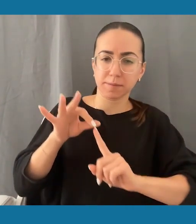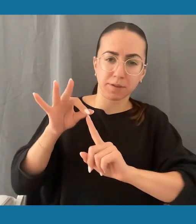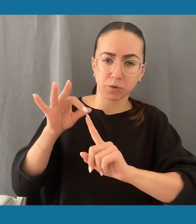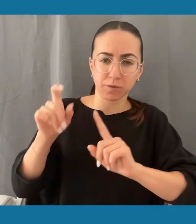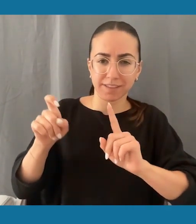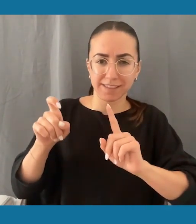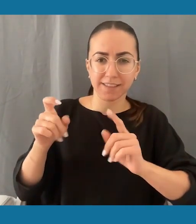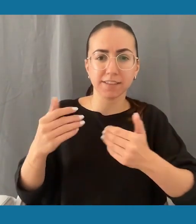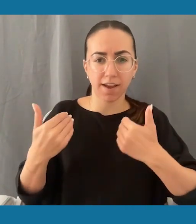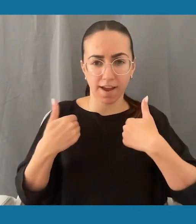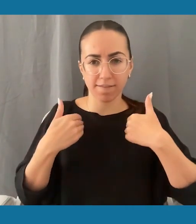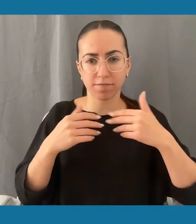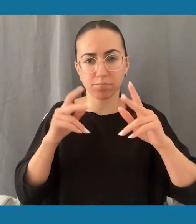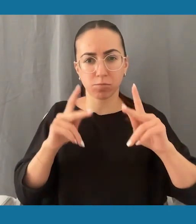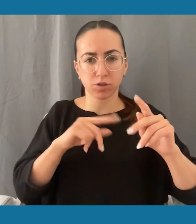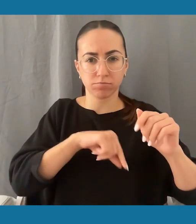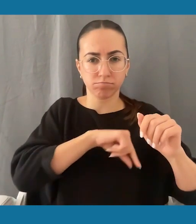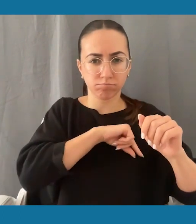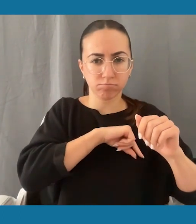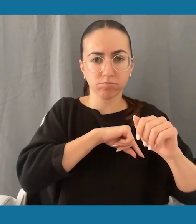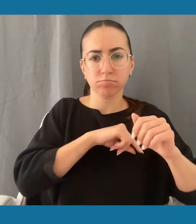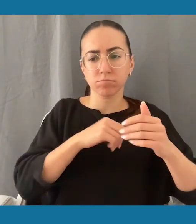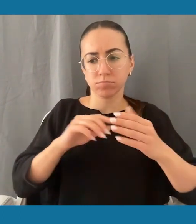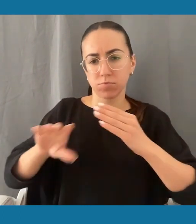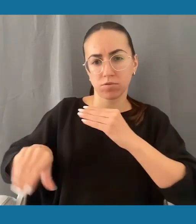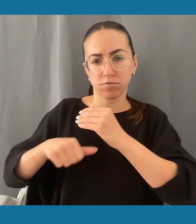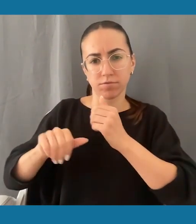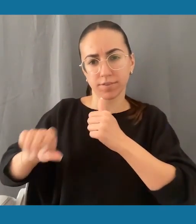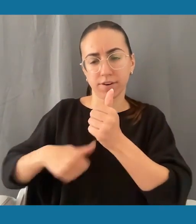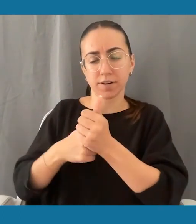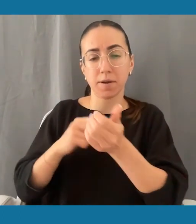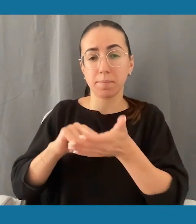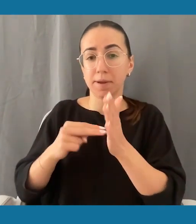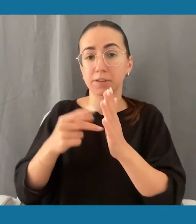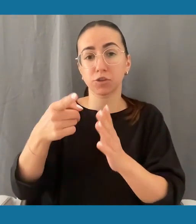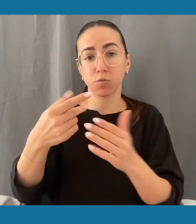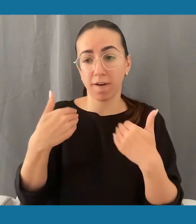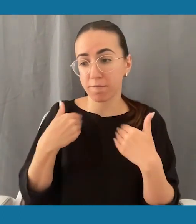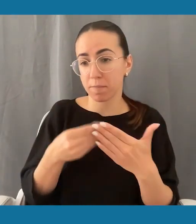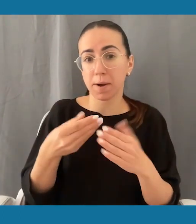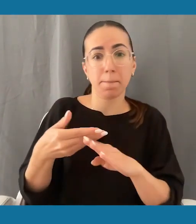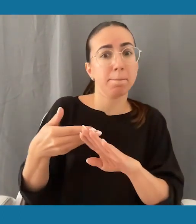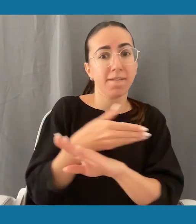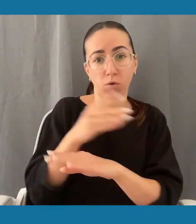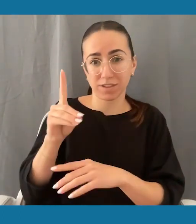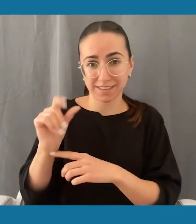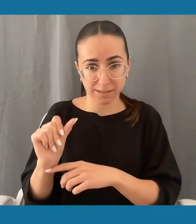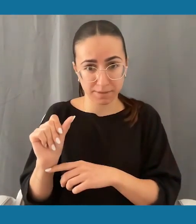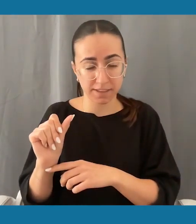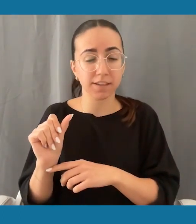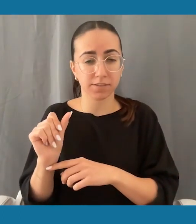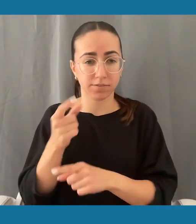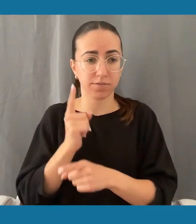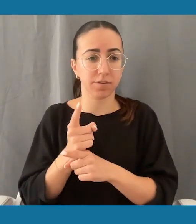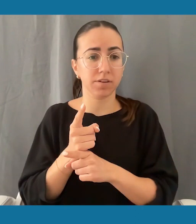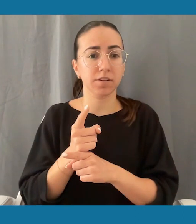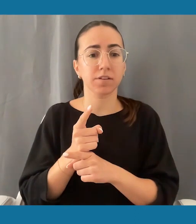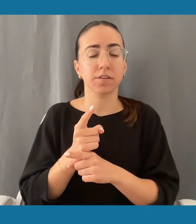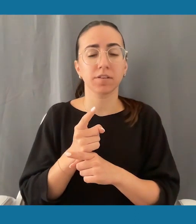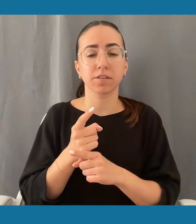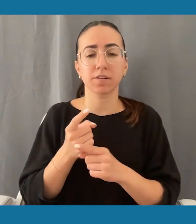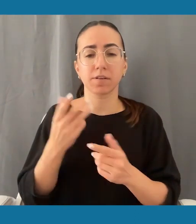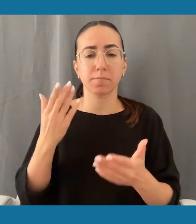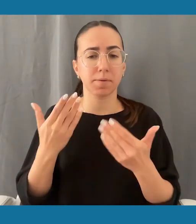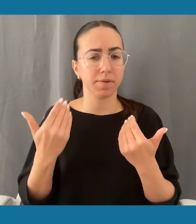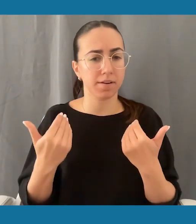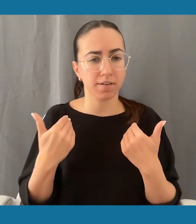have his or her own money, right? That was the one where you might have had your own money before the onset of the disability. You